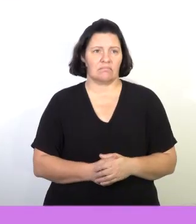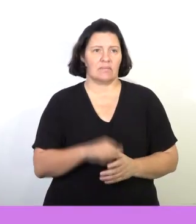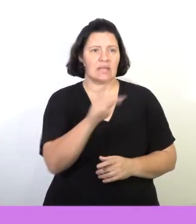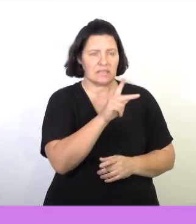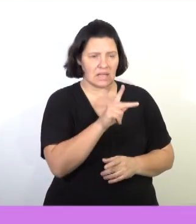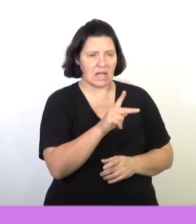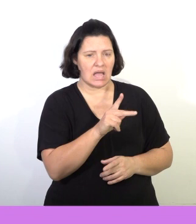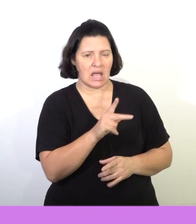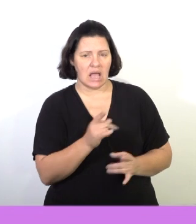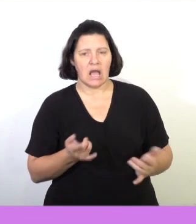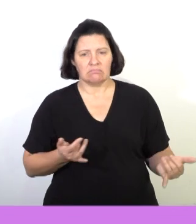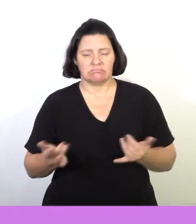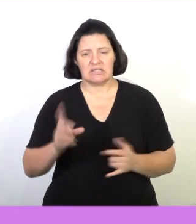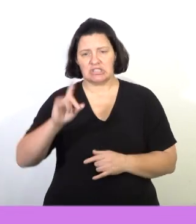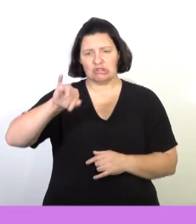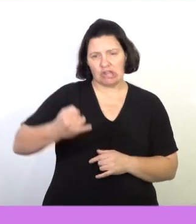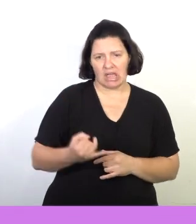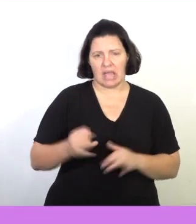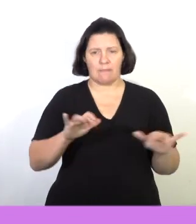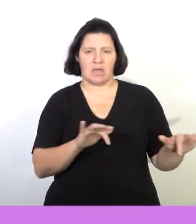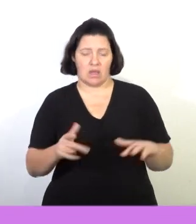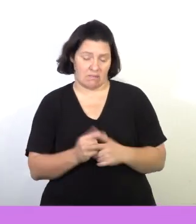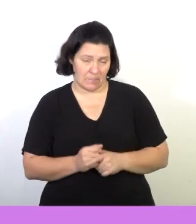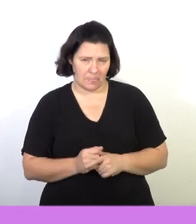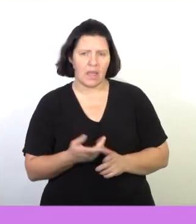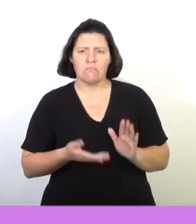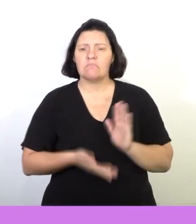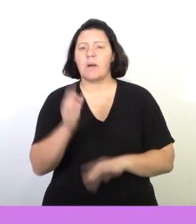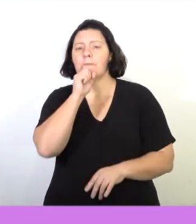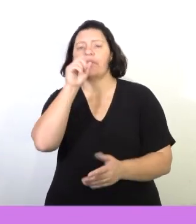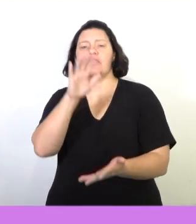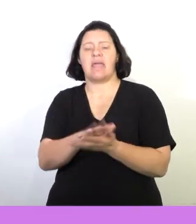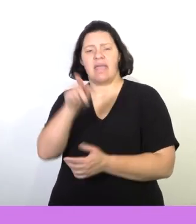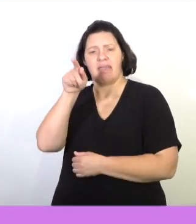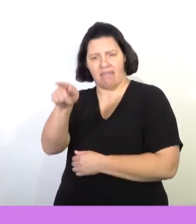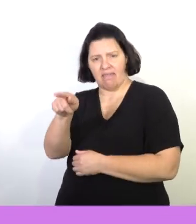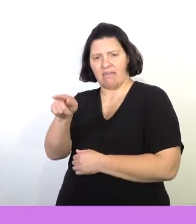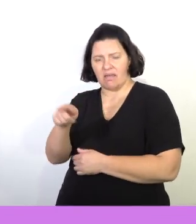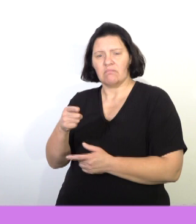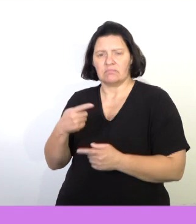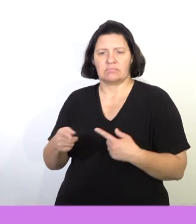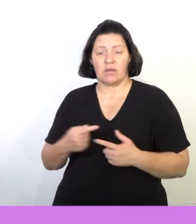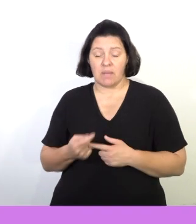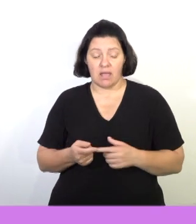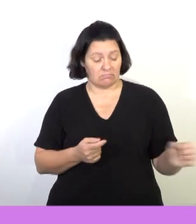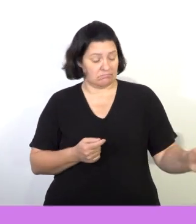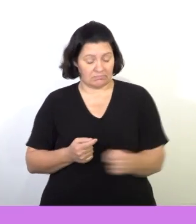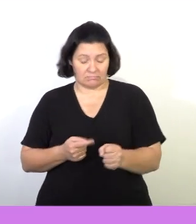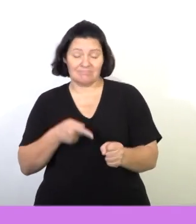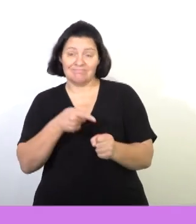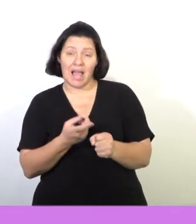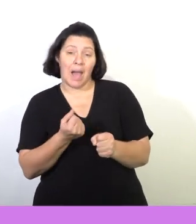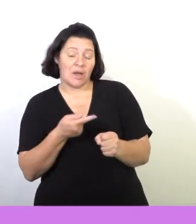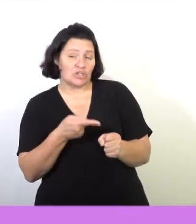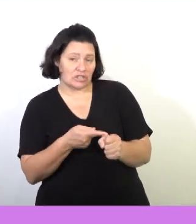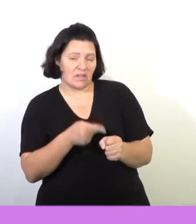Kix is an amapiano DJ. He is hired to go play at a birthday party. The cost of